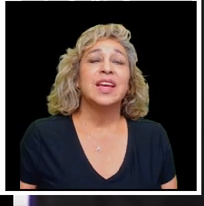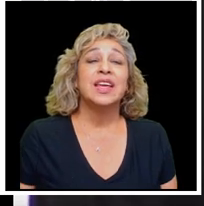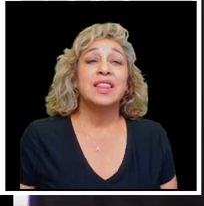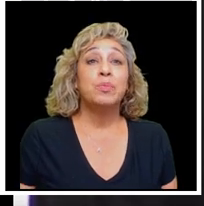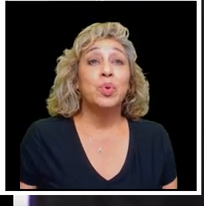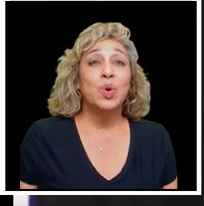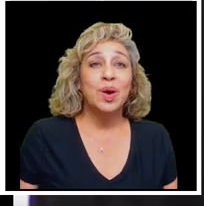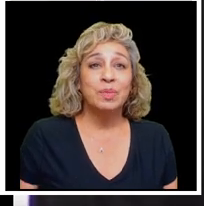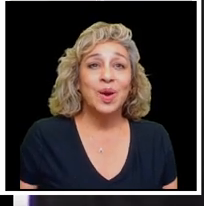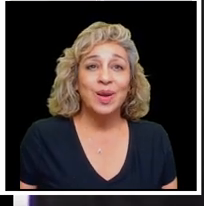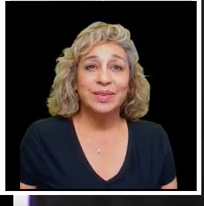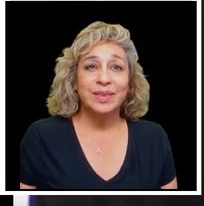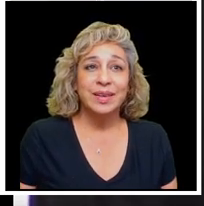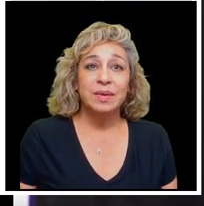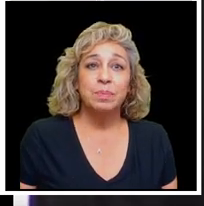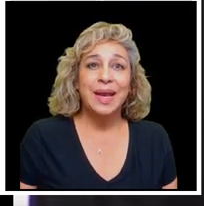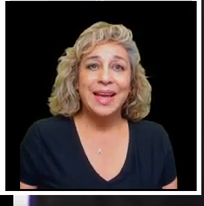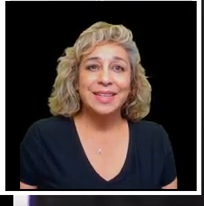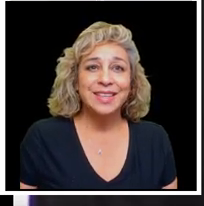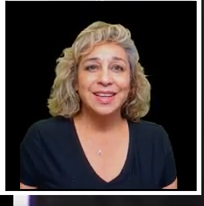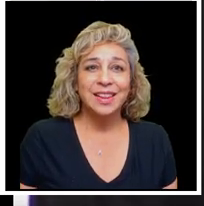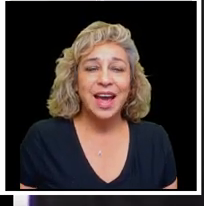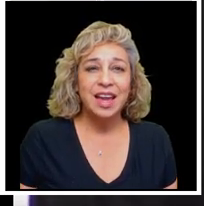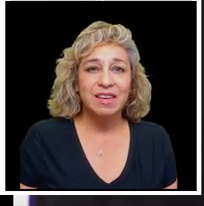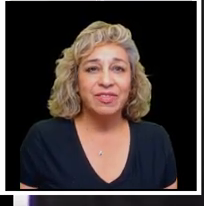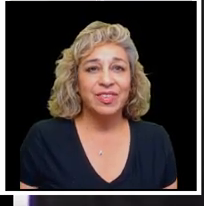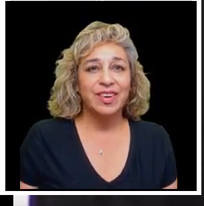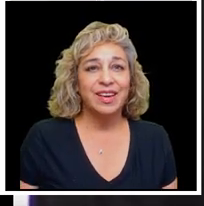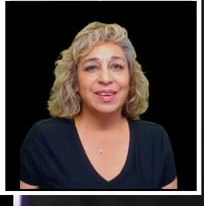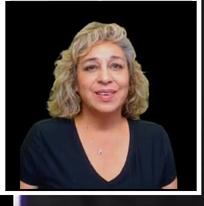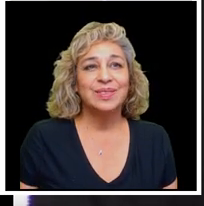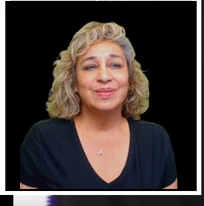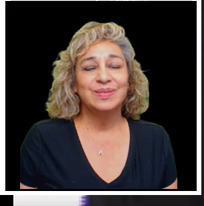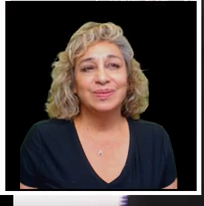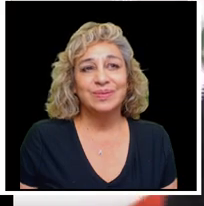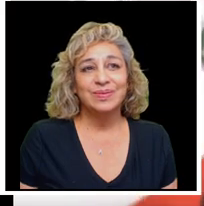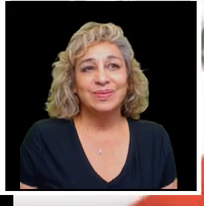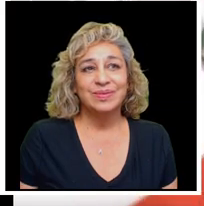the program called planting life